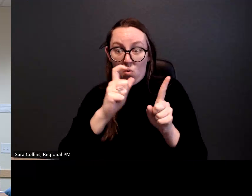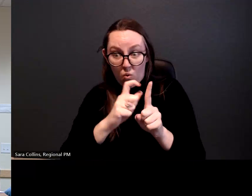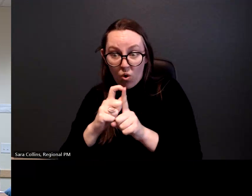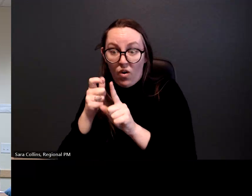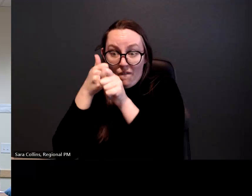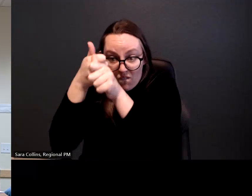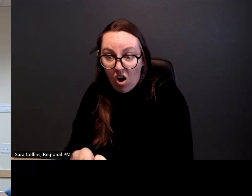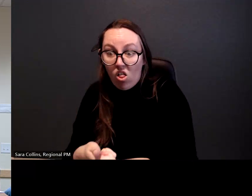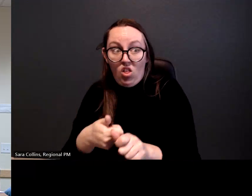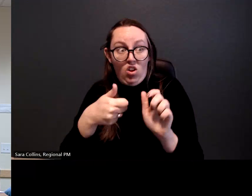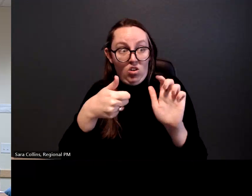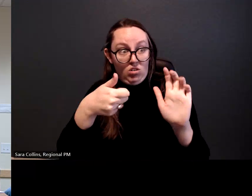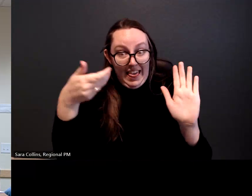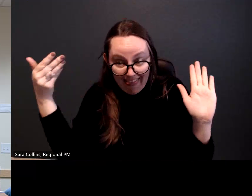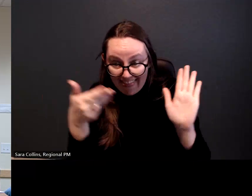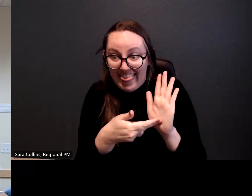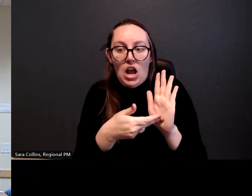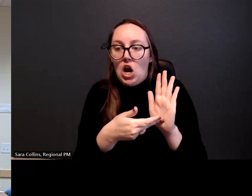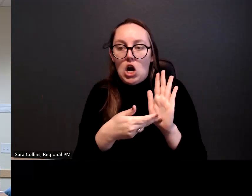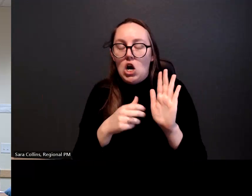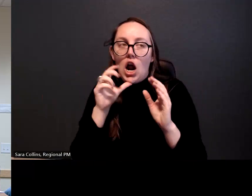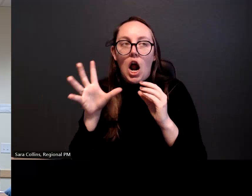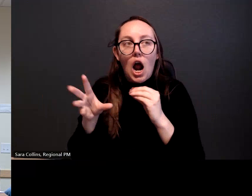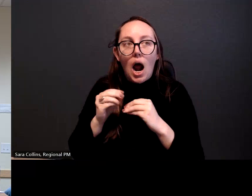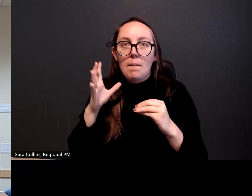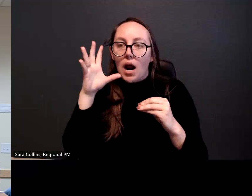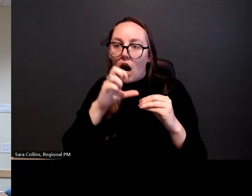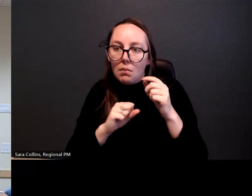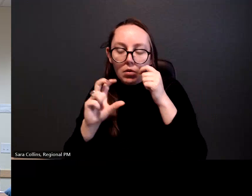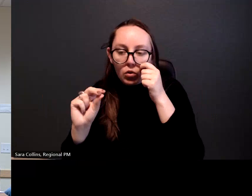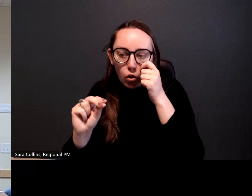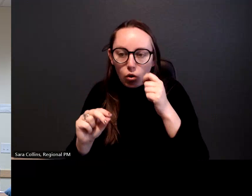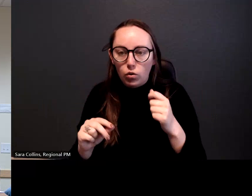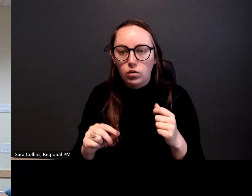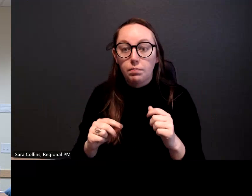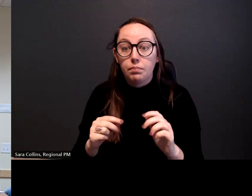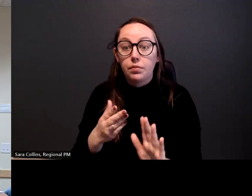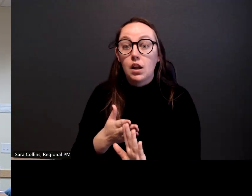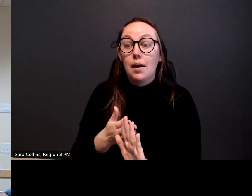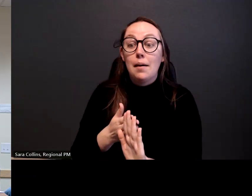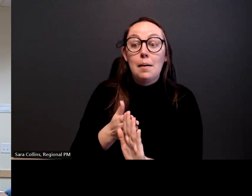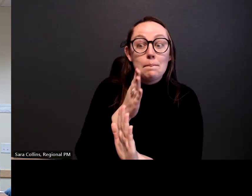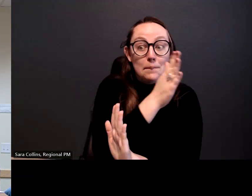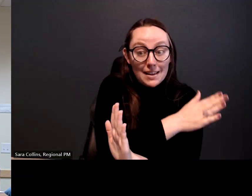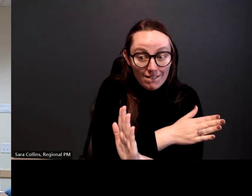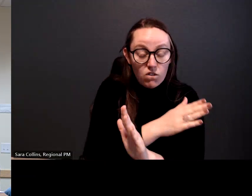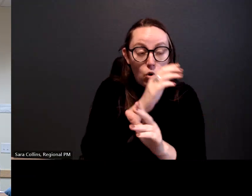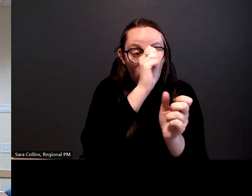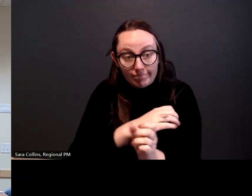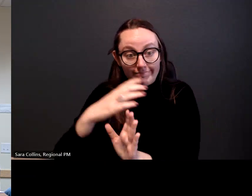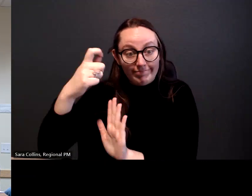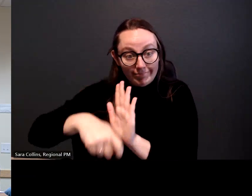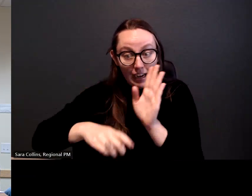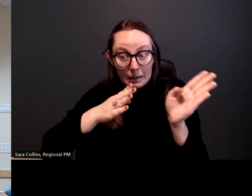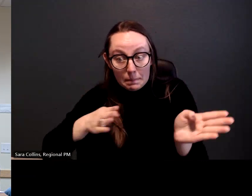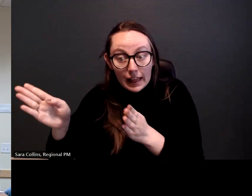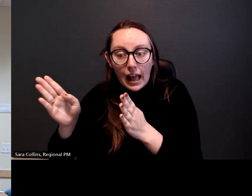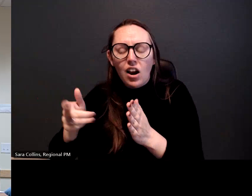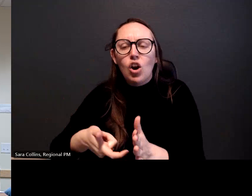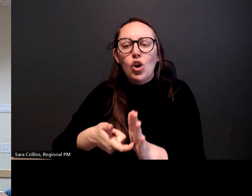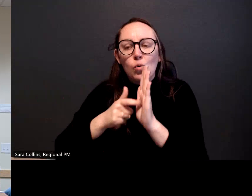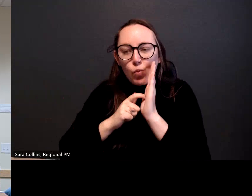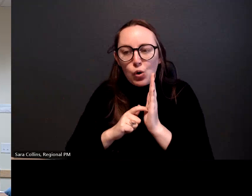And what's prior to preparing the plan, an overview looking 10 years ahead of statewide growth and development as they relate to